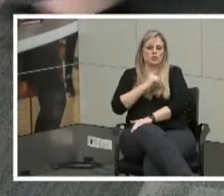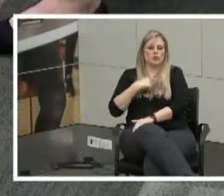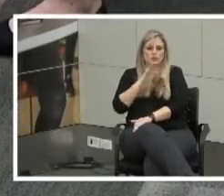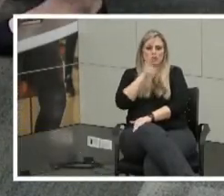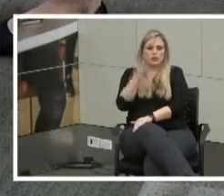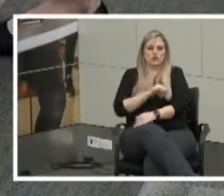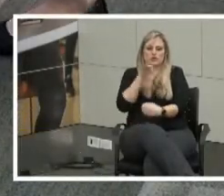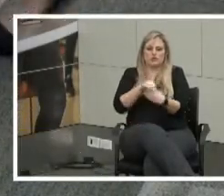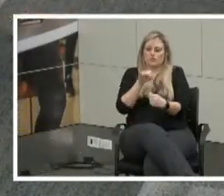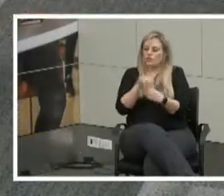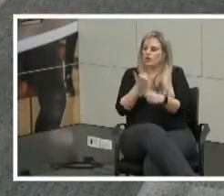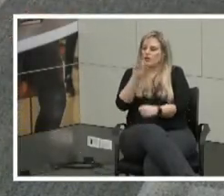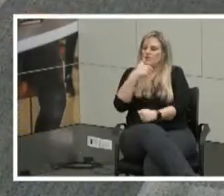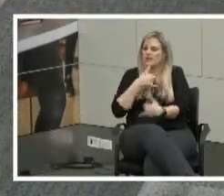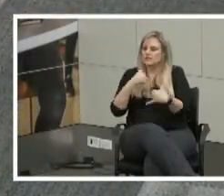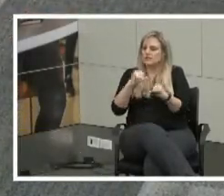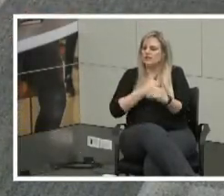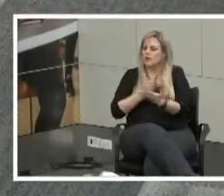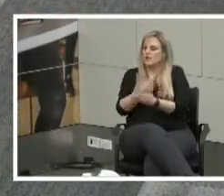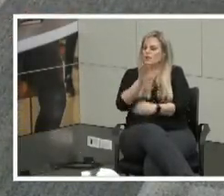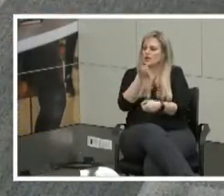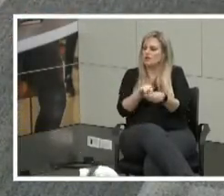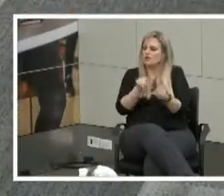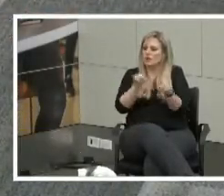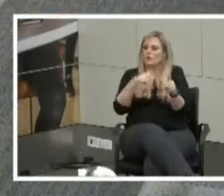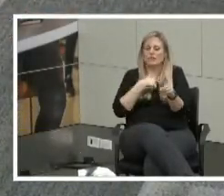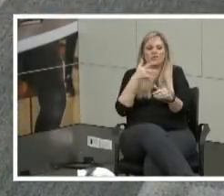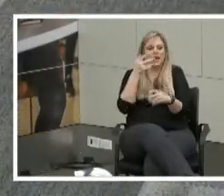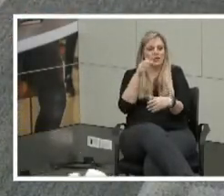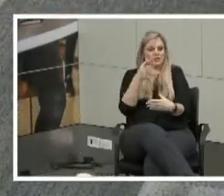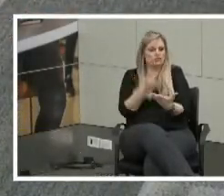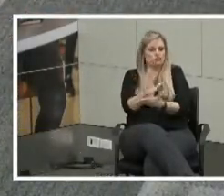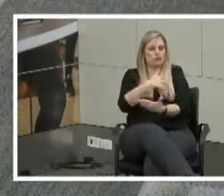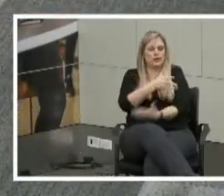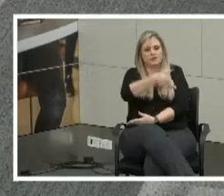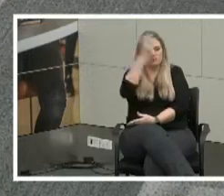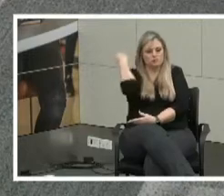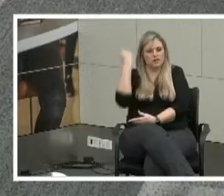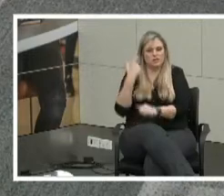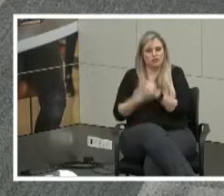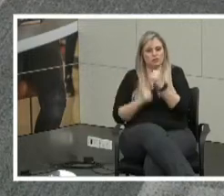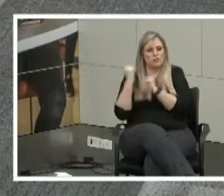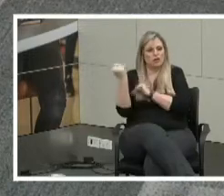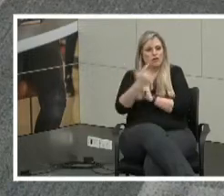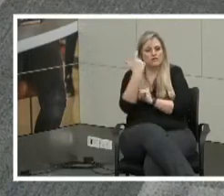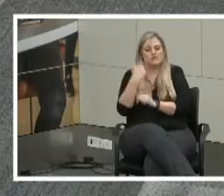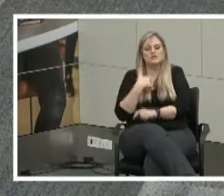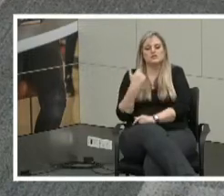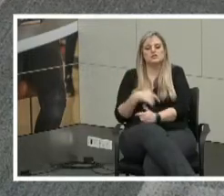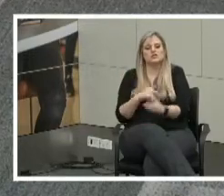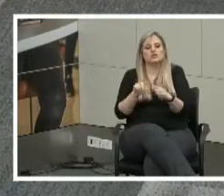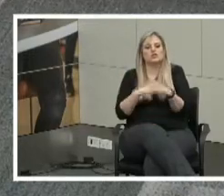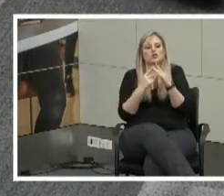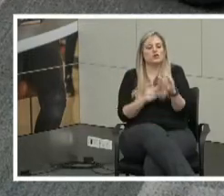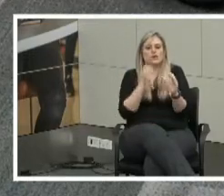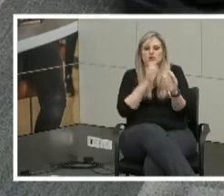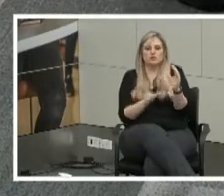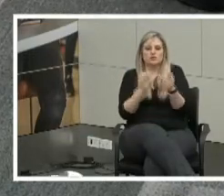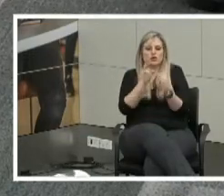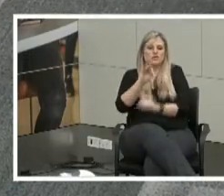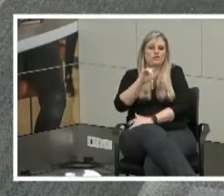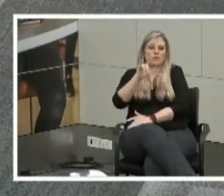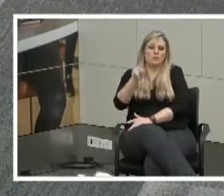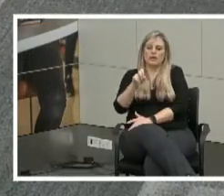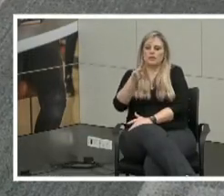vote for if I still had my right to vote but no that right has been Stripped Away From Me and All of Us starting with the uncertified superintendent Mike